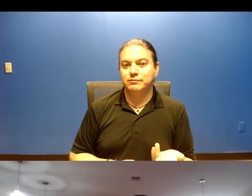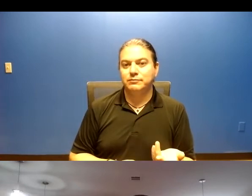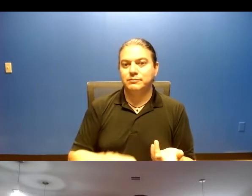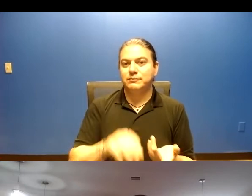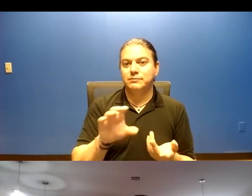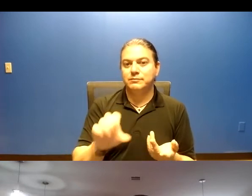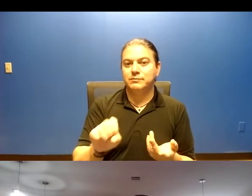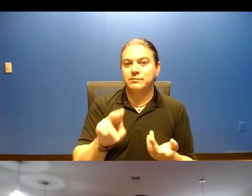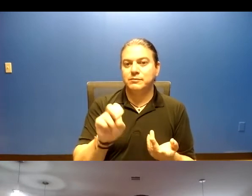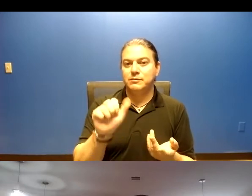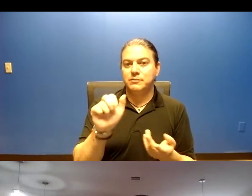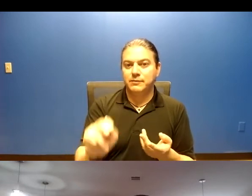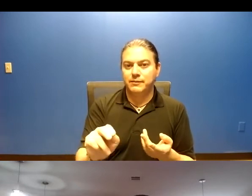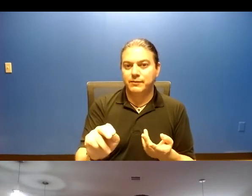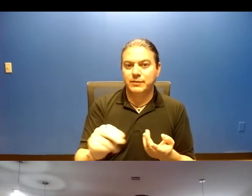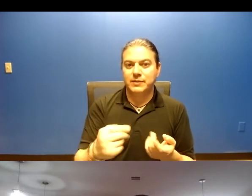am absolutely